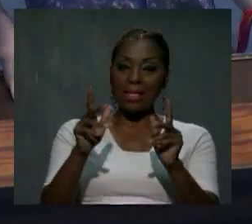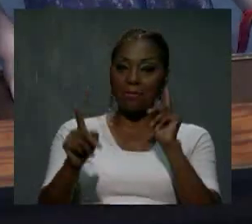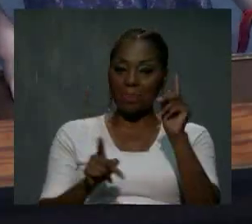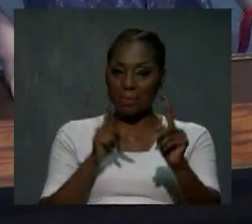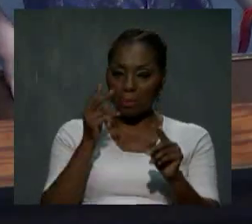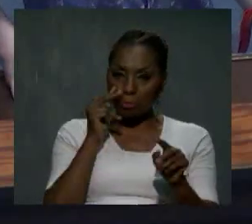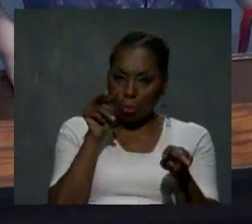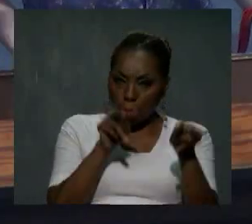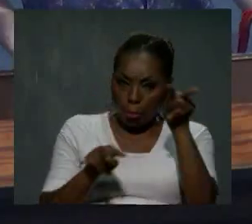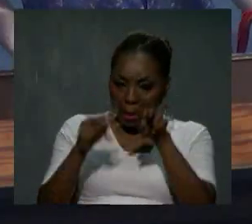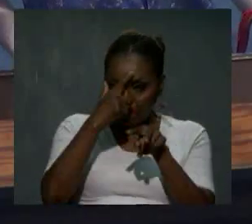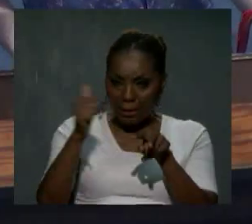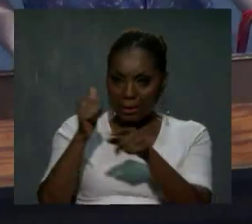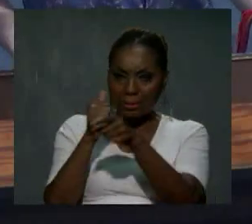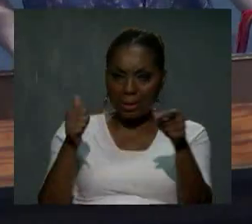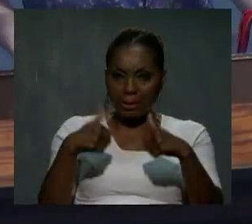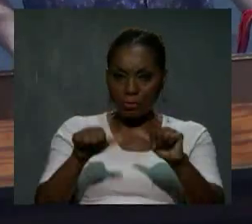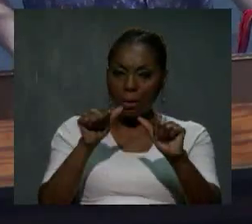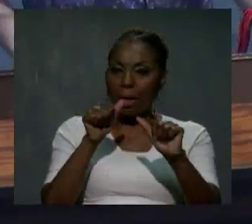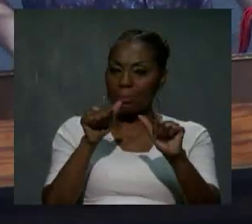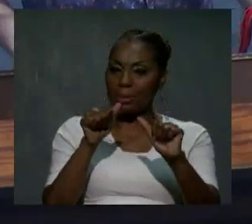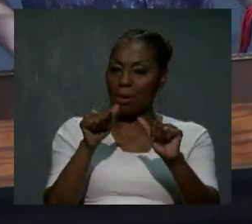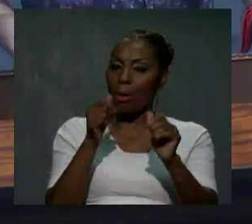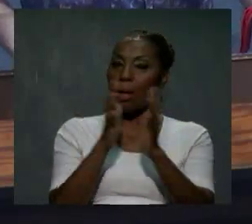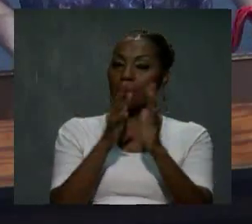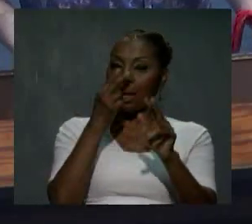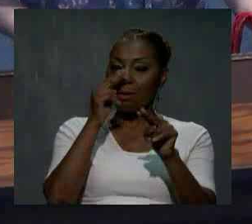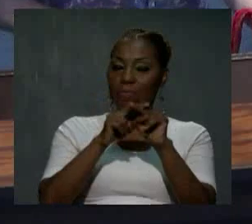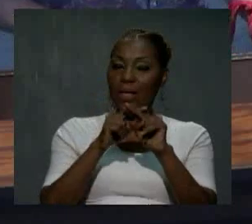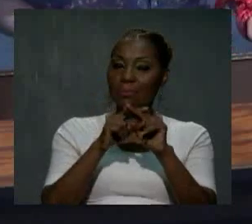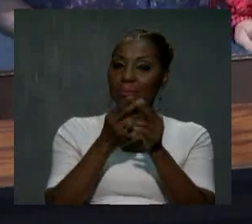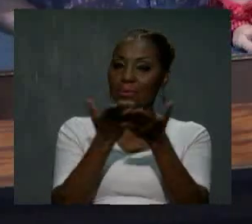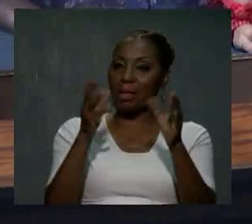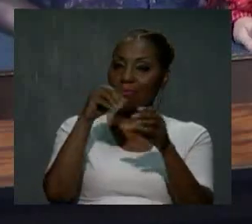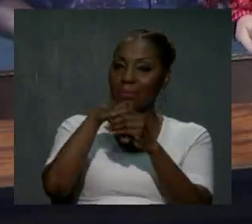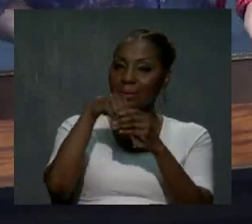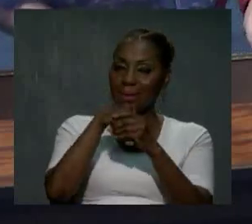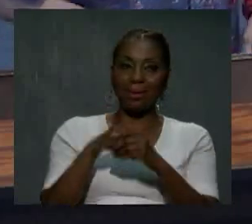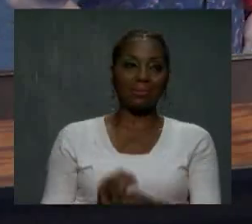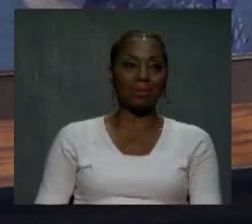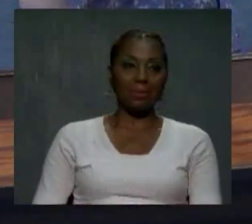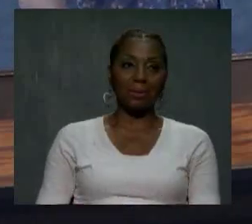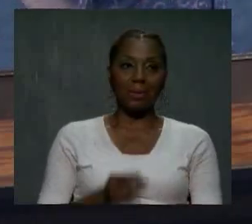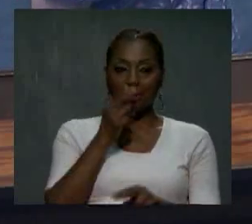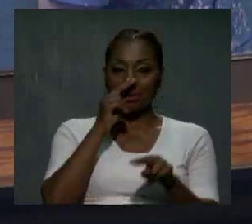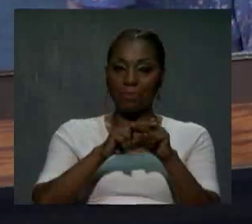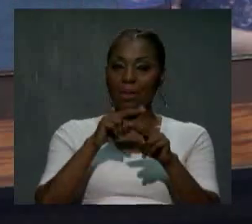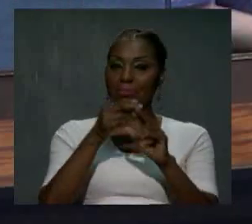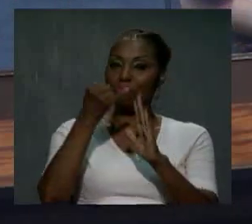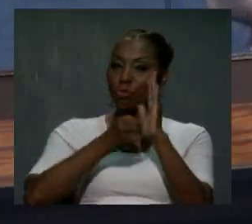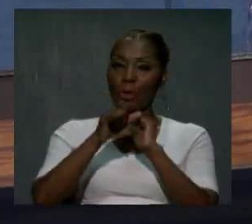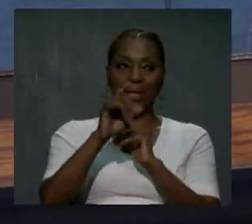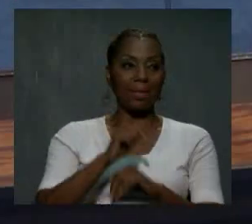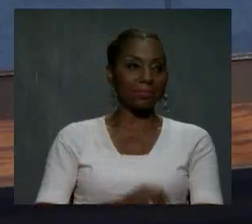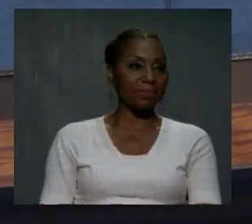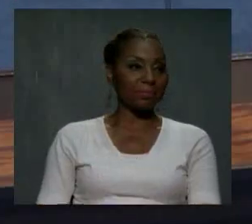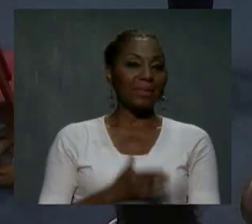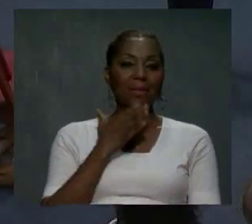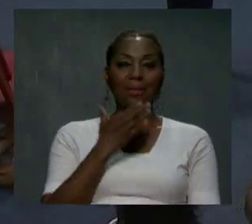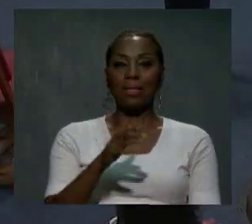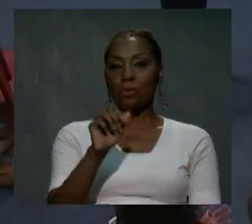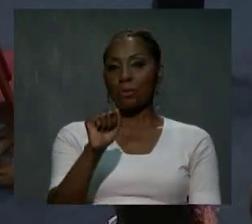look at it a while, because I hid a lot of fun stuff in there. It was really fun making. And, yeah. Thanks,